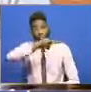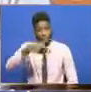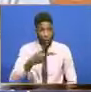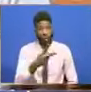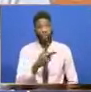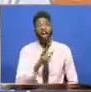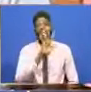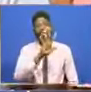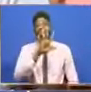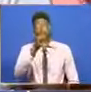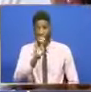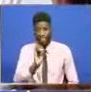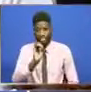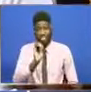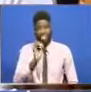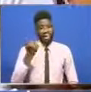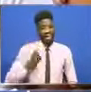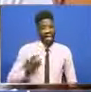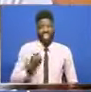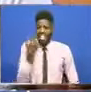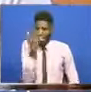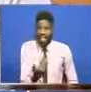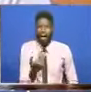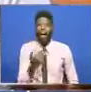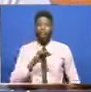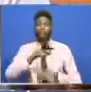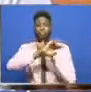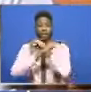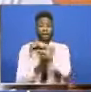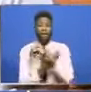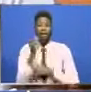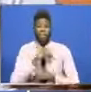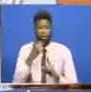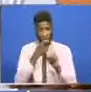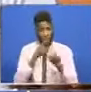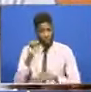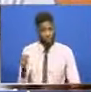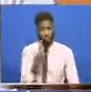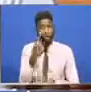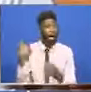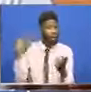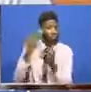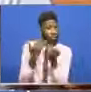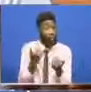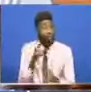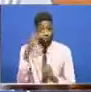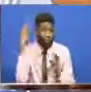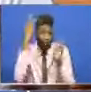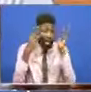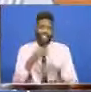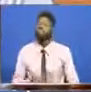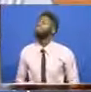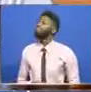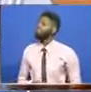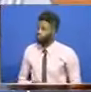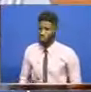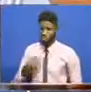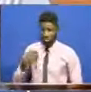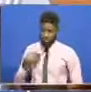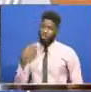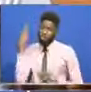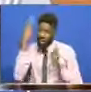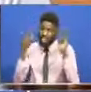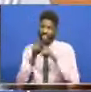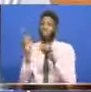2,550 young girls getting pregnant between January and now, does it worry you? It's a great worry for me as the president of female